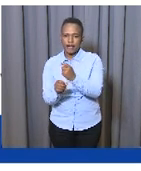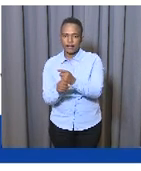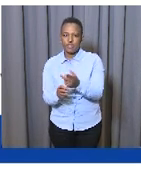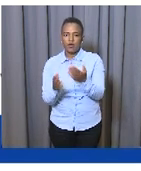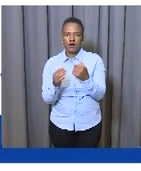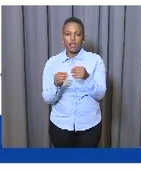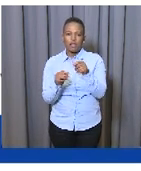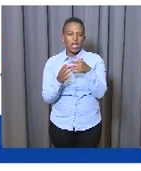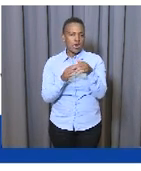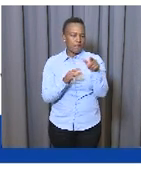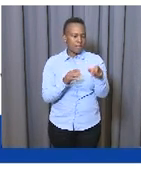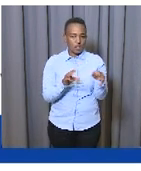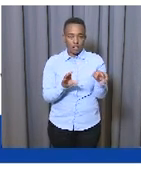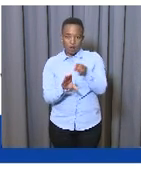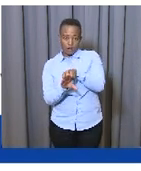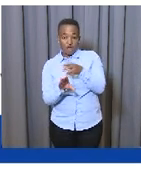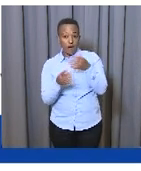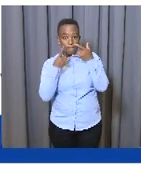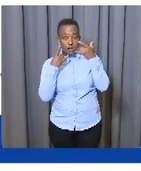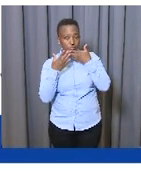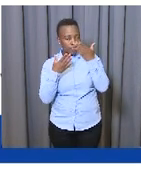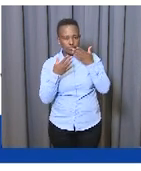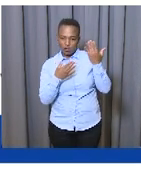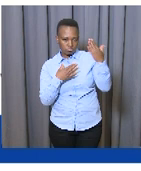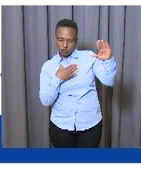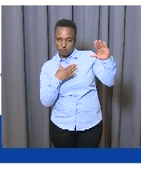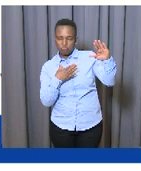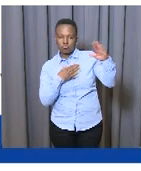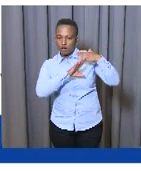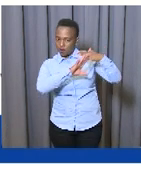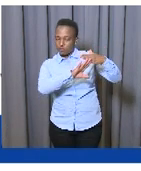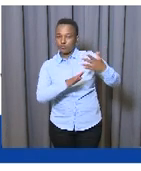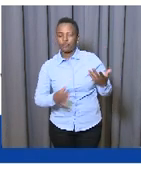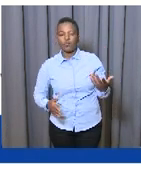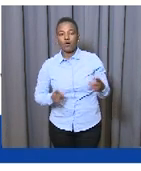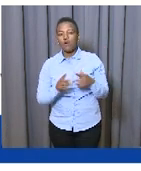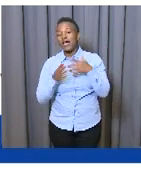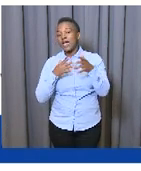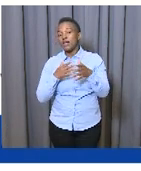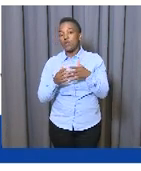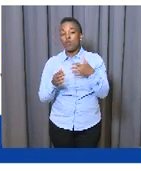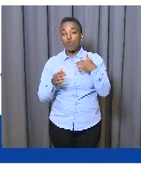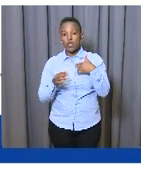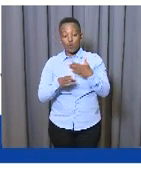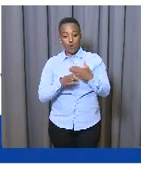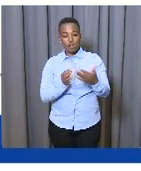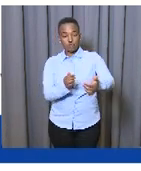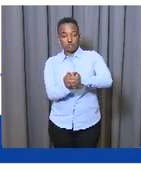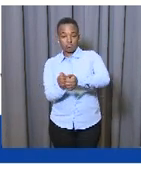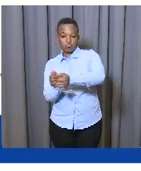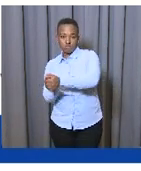one comes into the taxi without a mask. This is really the only way we can defeat COVID is if we work the way we